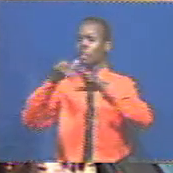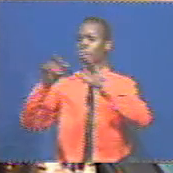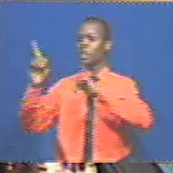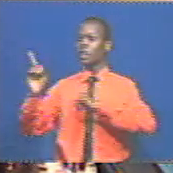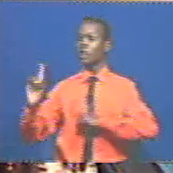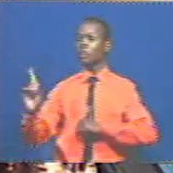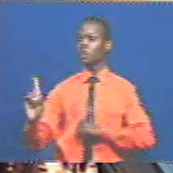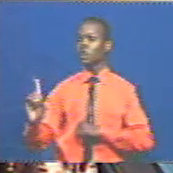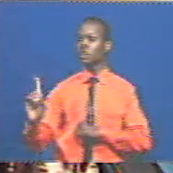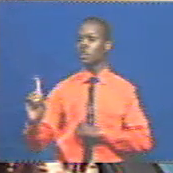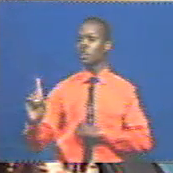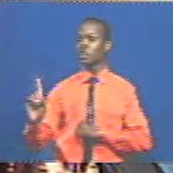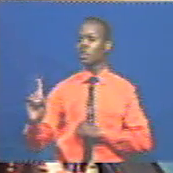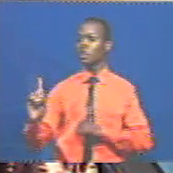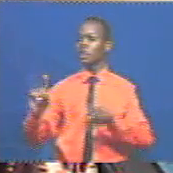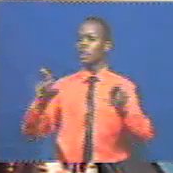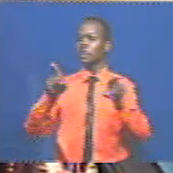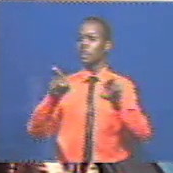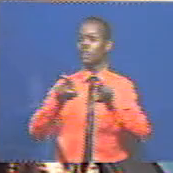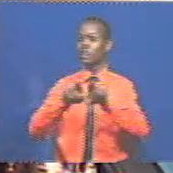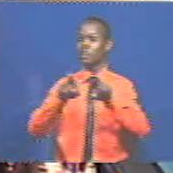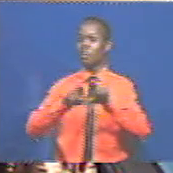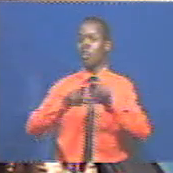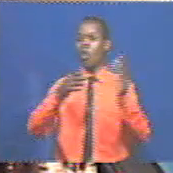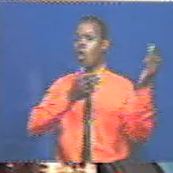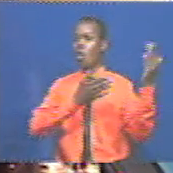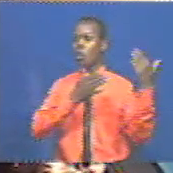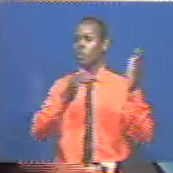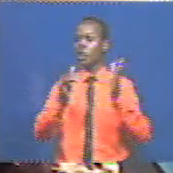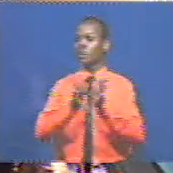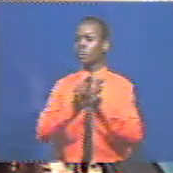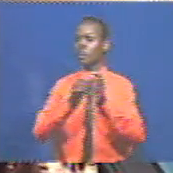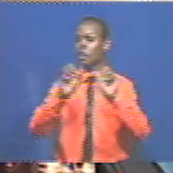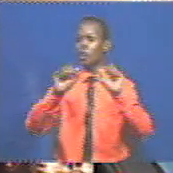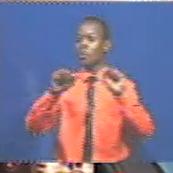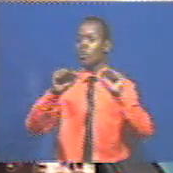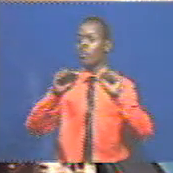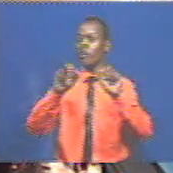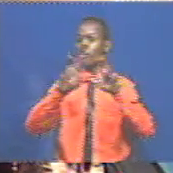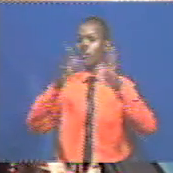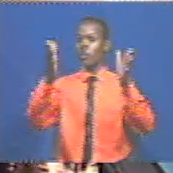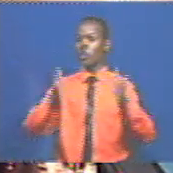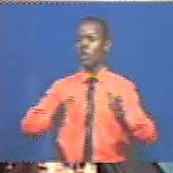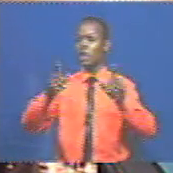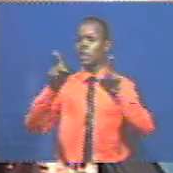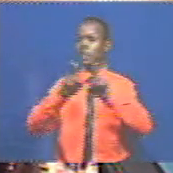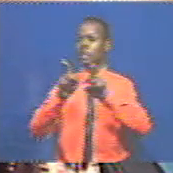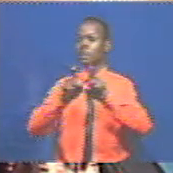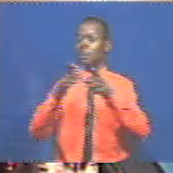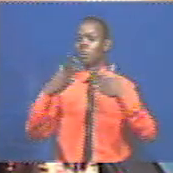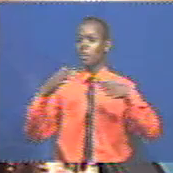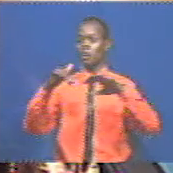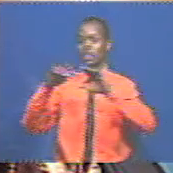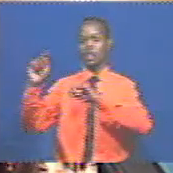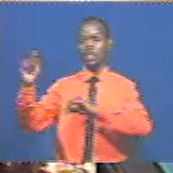in un-habitat and I really hope that the viewers and the people in Kenya and all over the